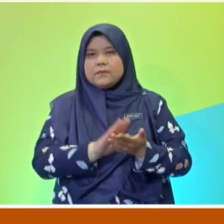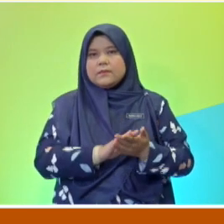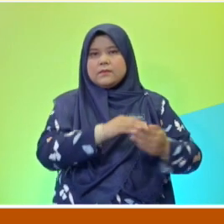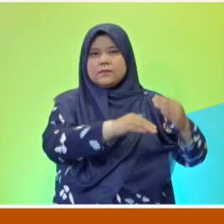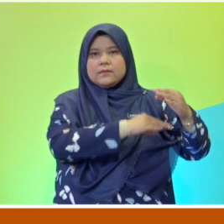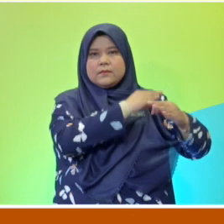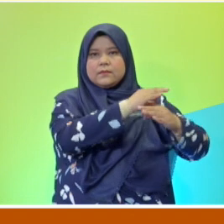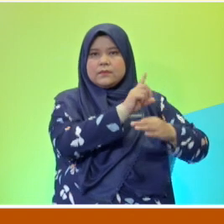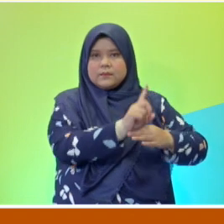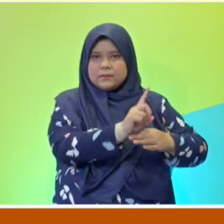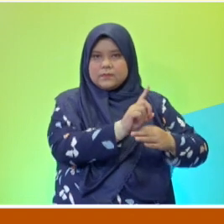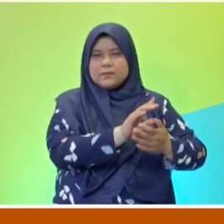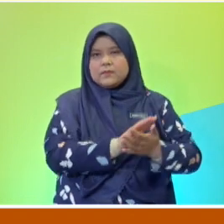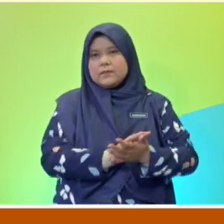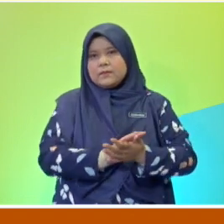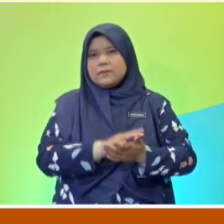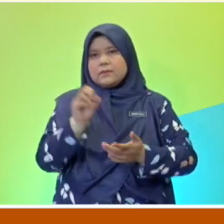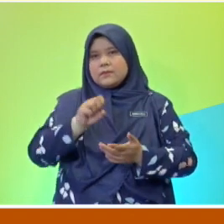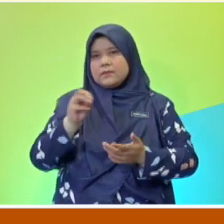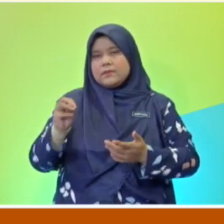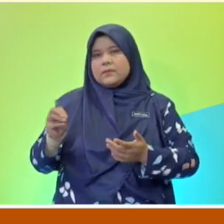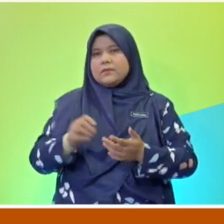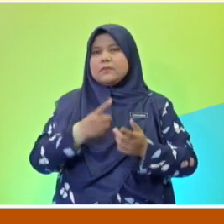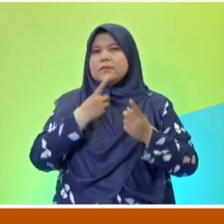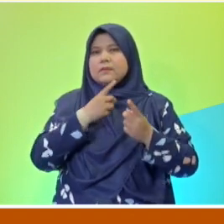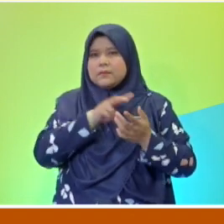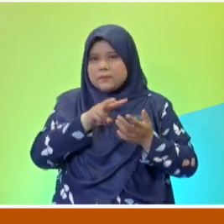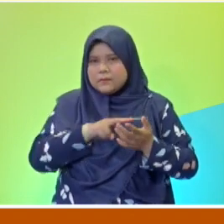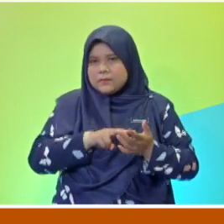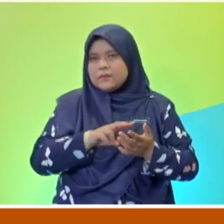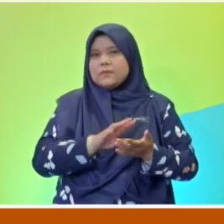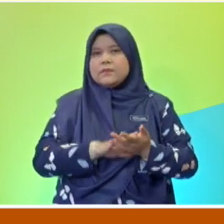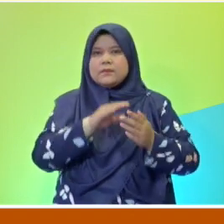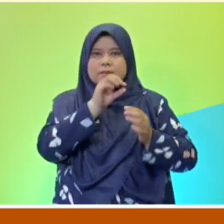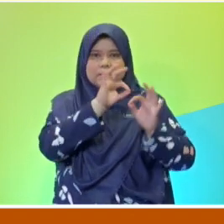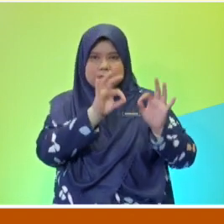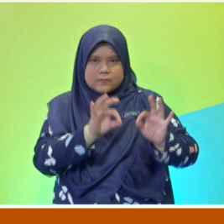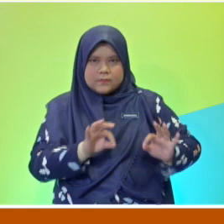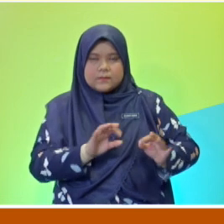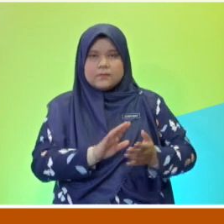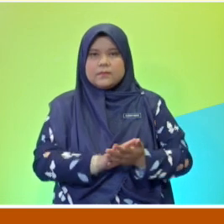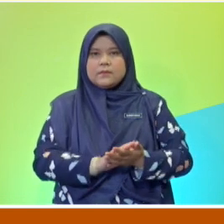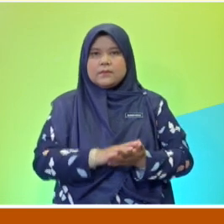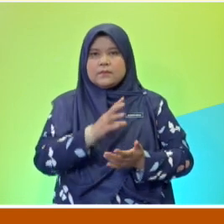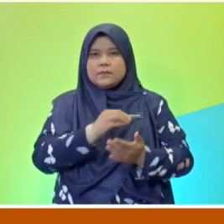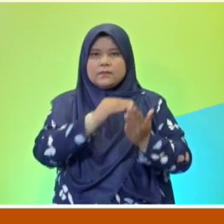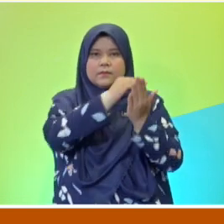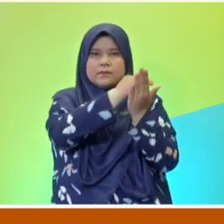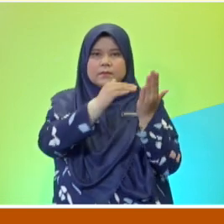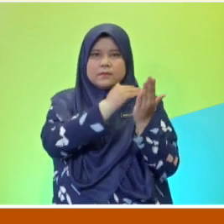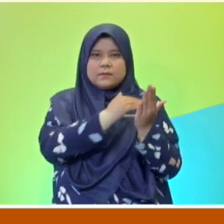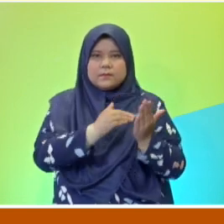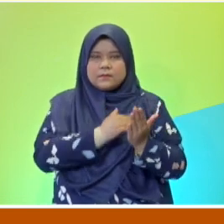1. Okay. Students are going to read the text here, and in every paragraph there's a